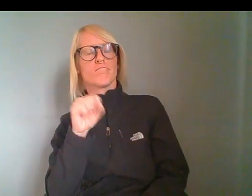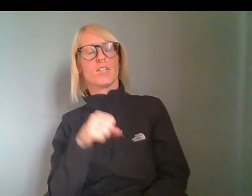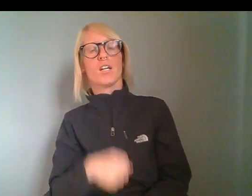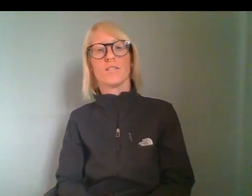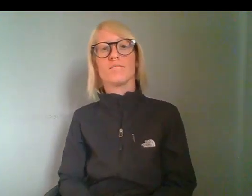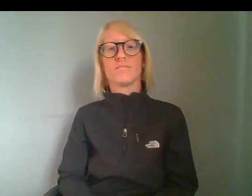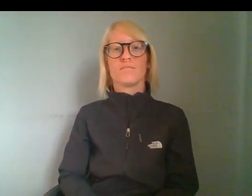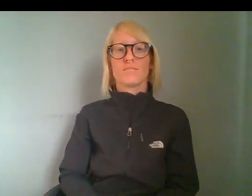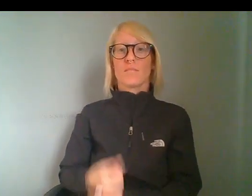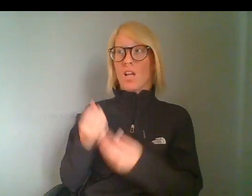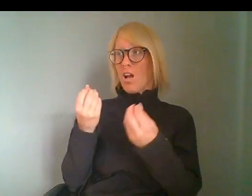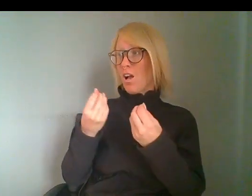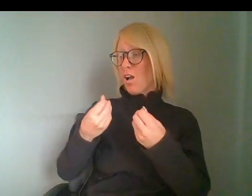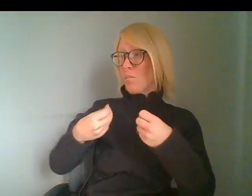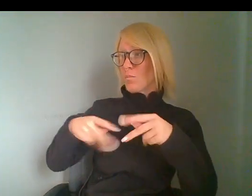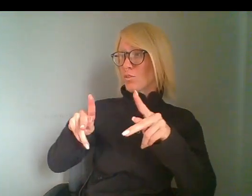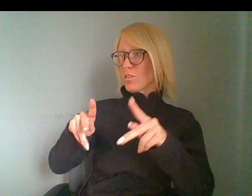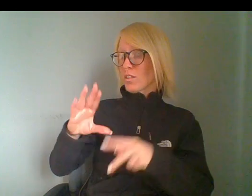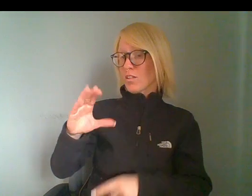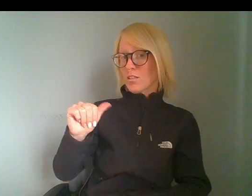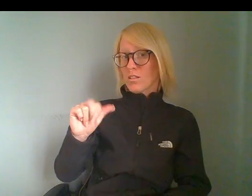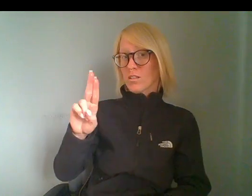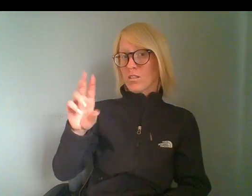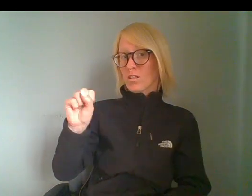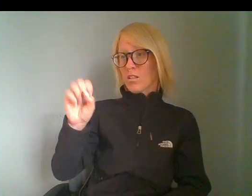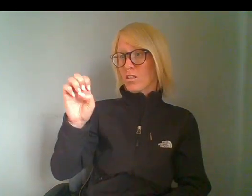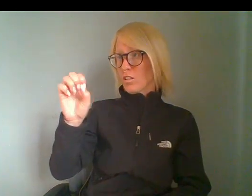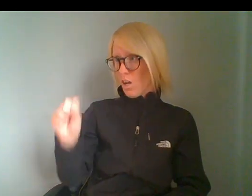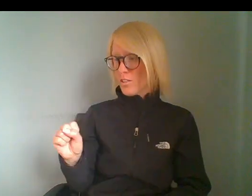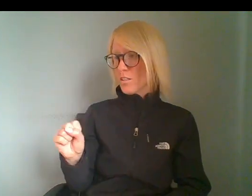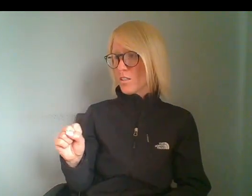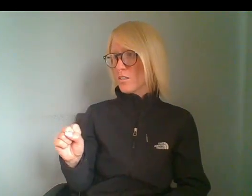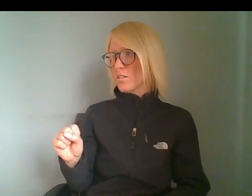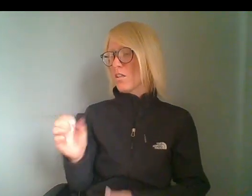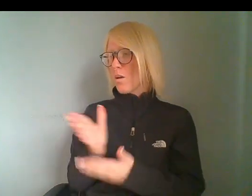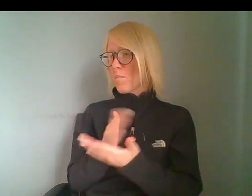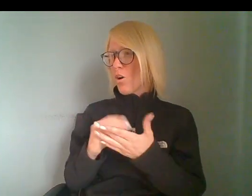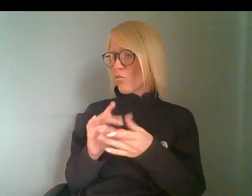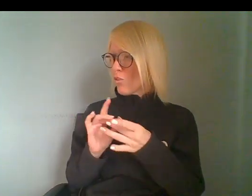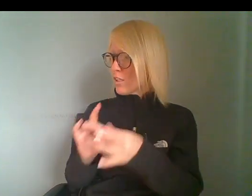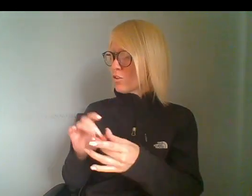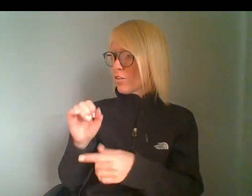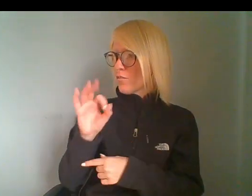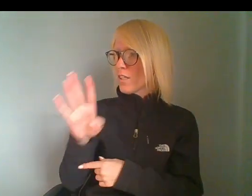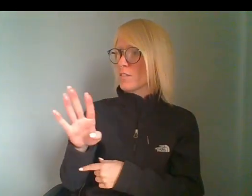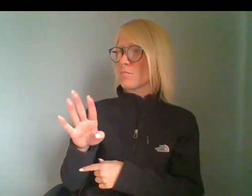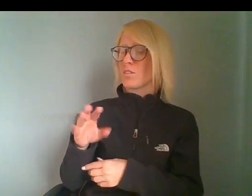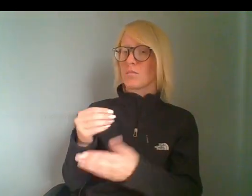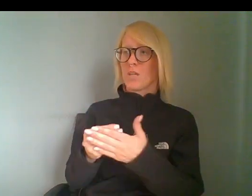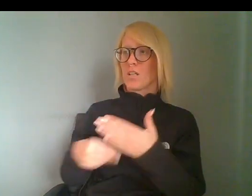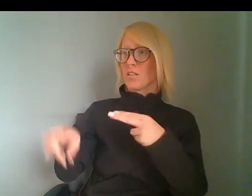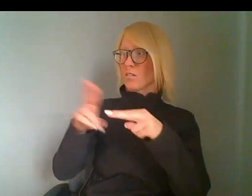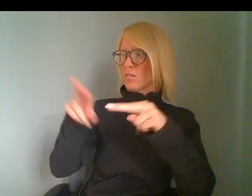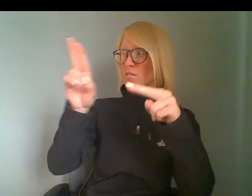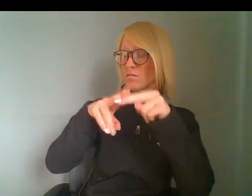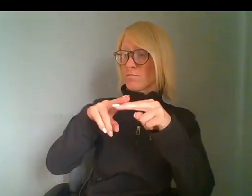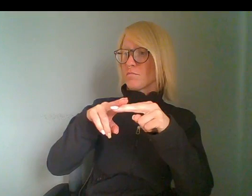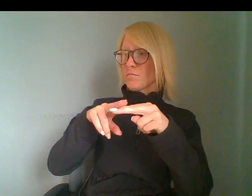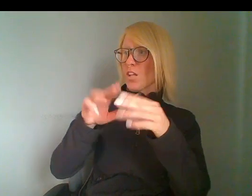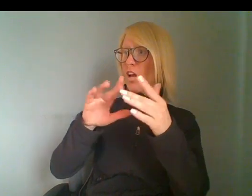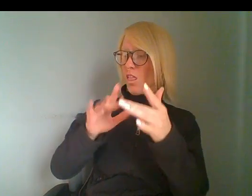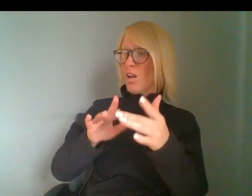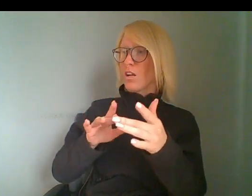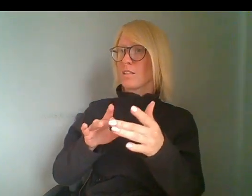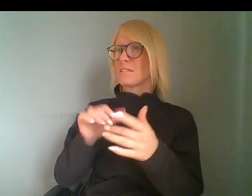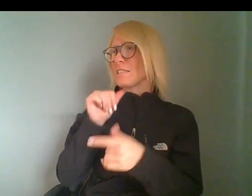is part of Facebook where you can raise money online. I have not seen a lot of success stories with that yet.